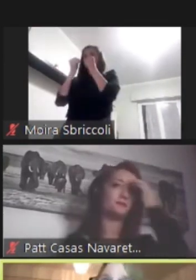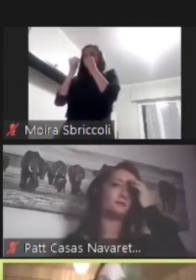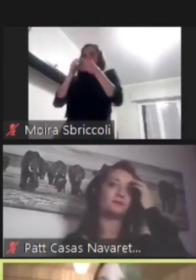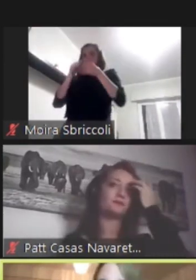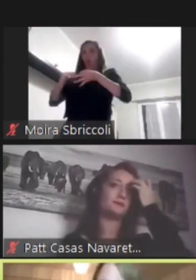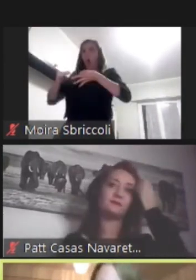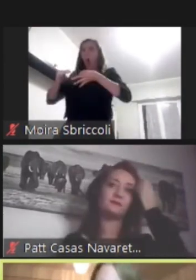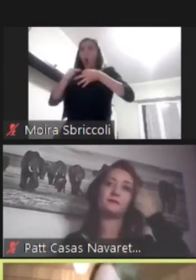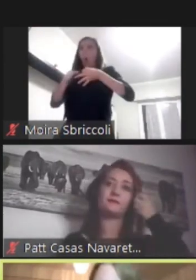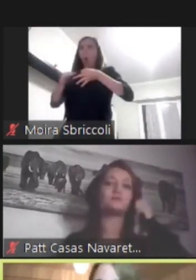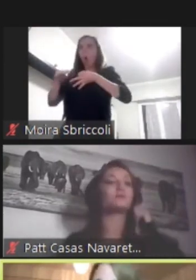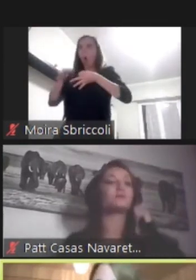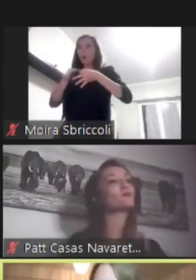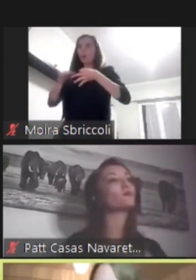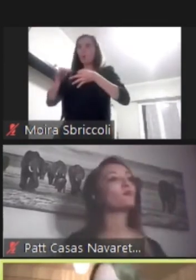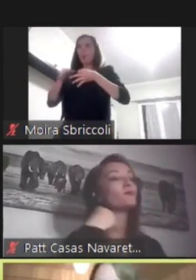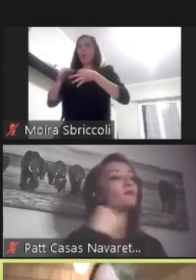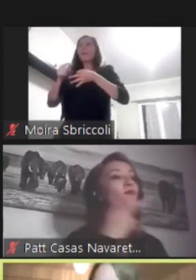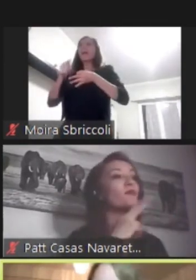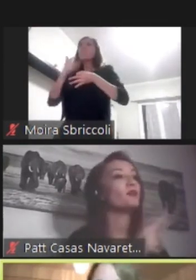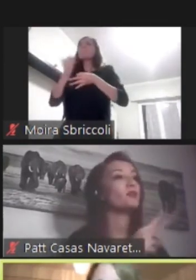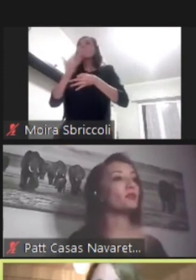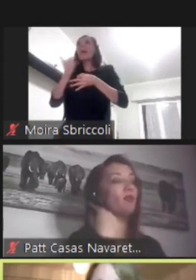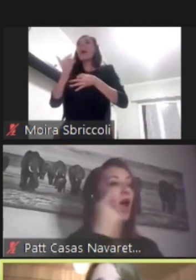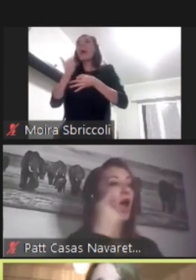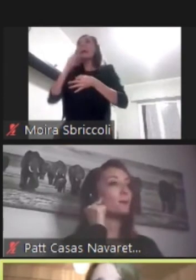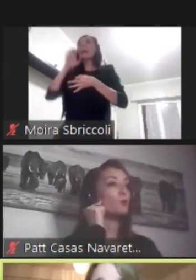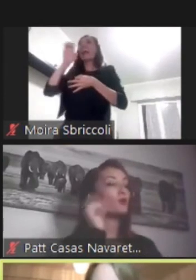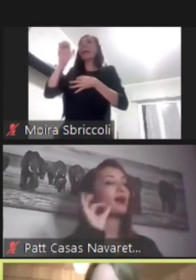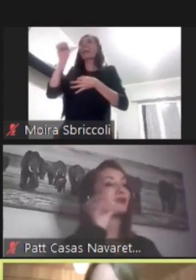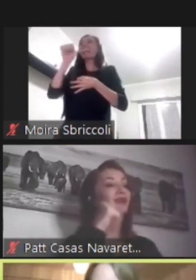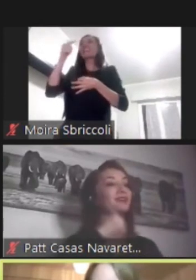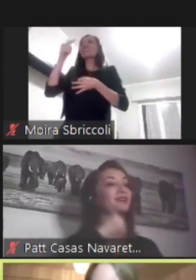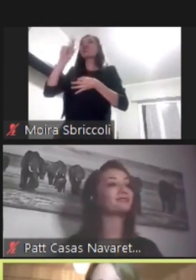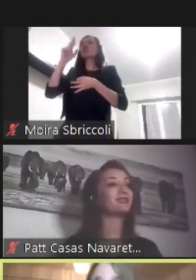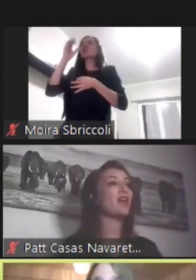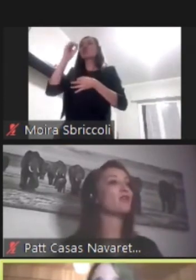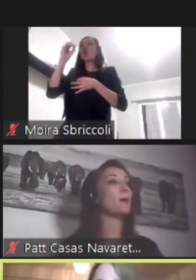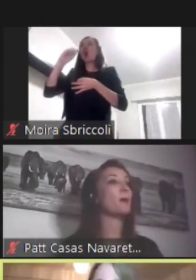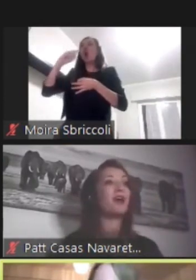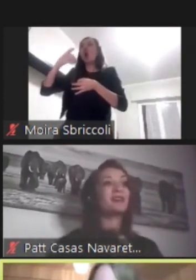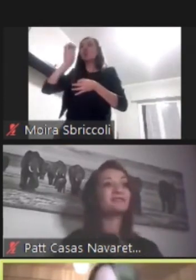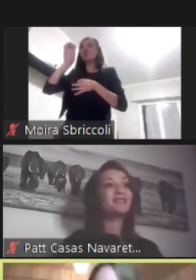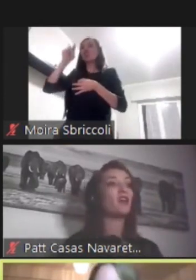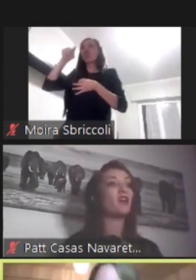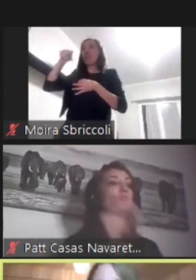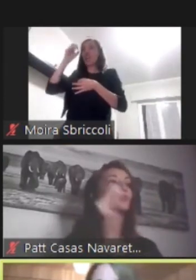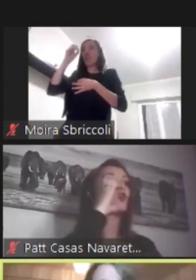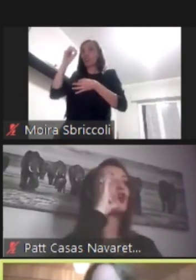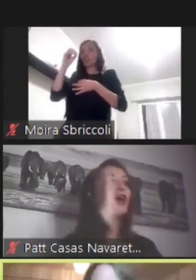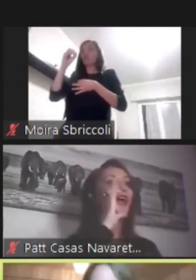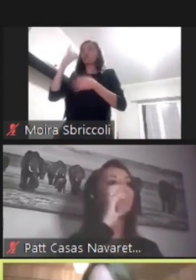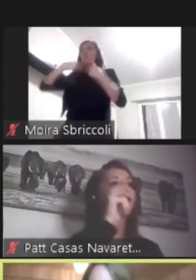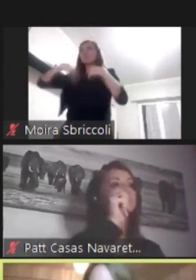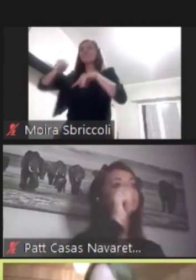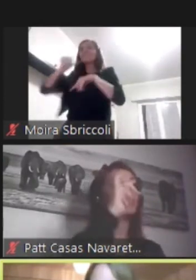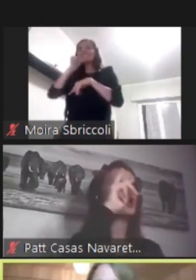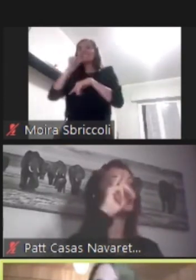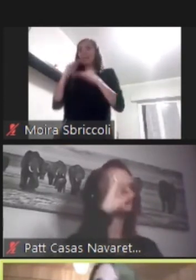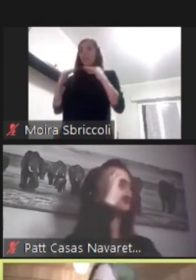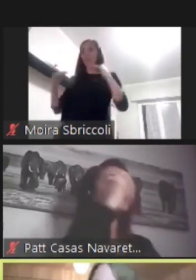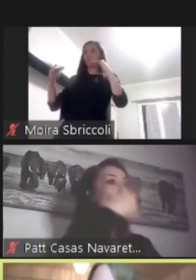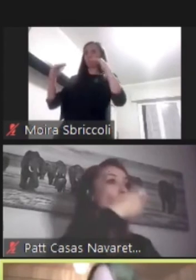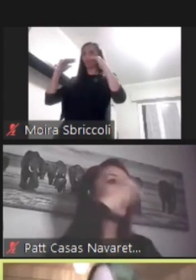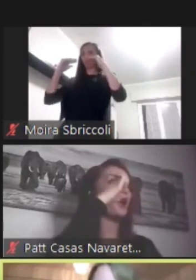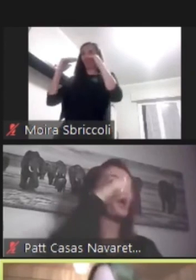out by having a product that helps to promote progesterone will mean that if they are suffering from